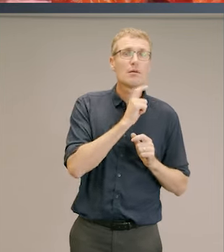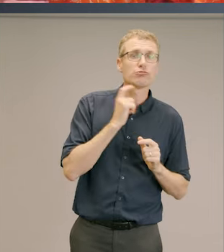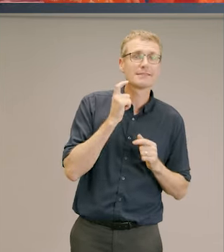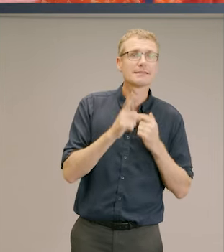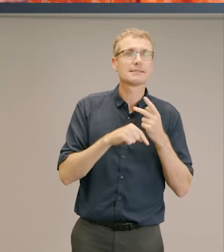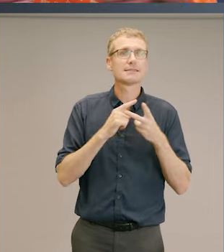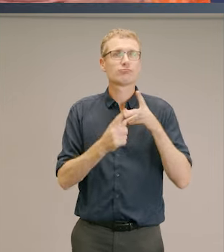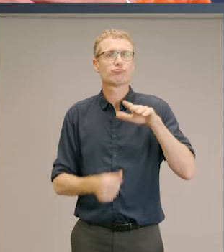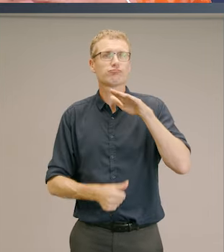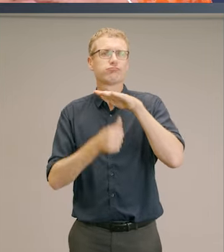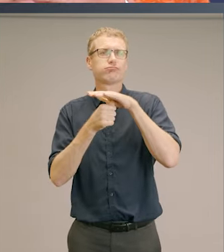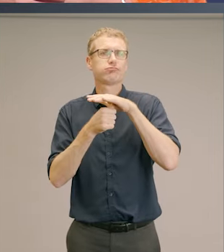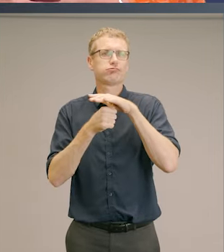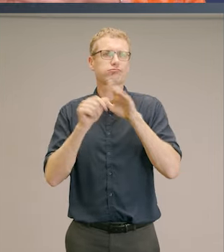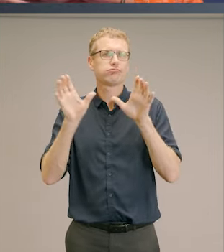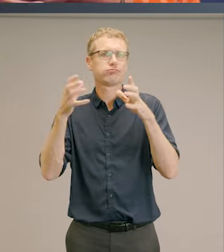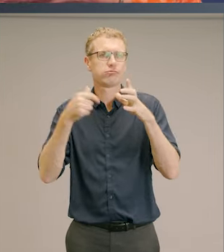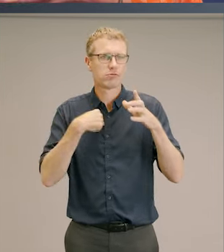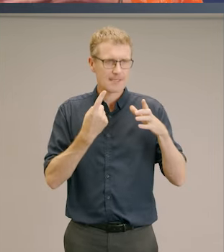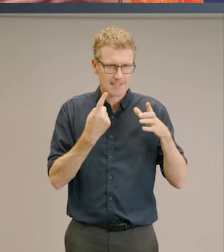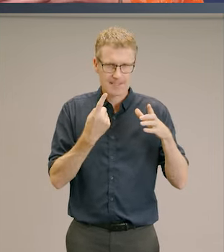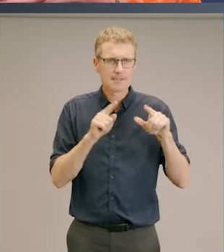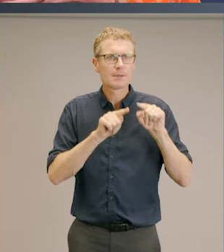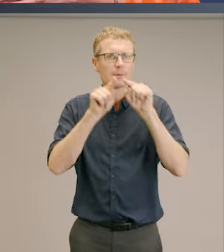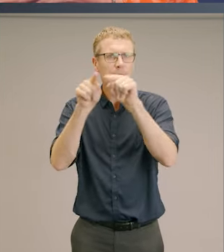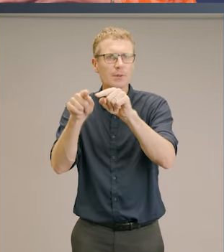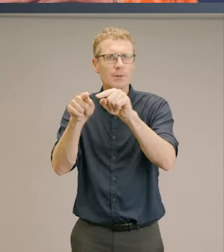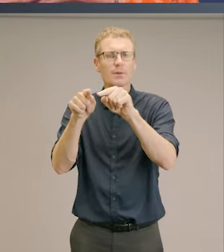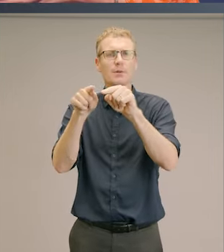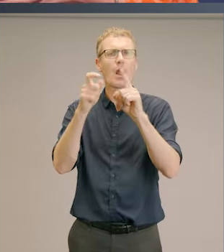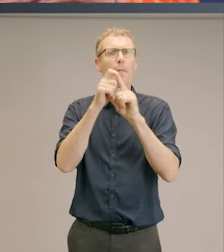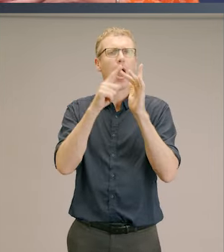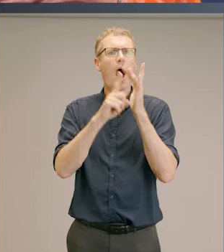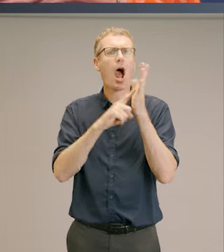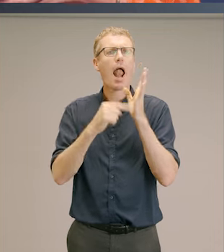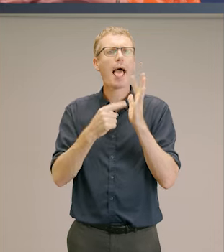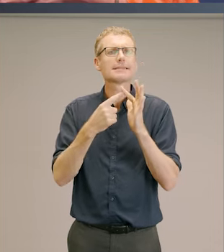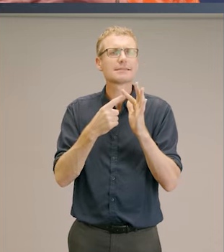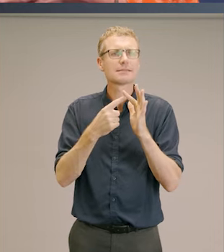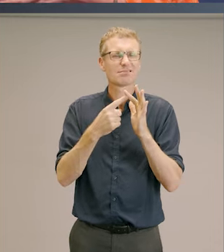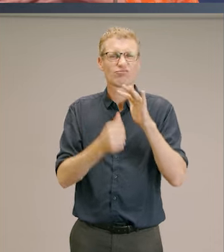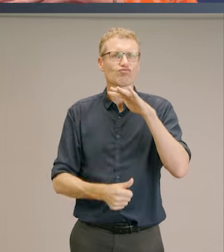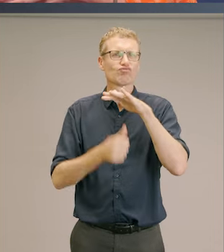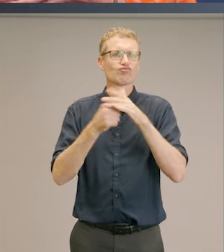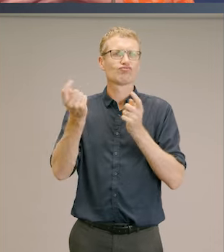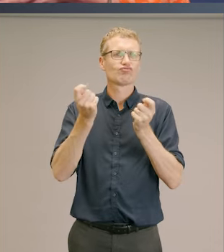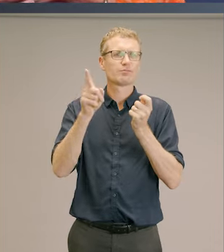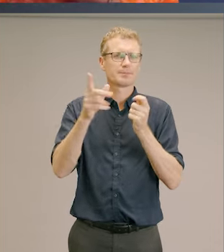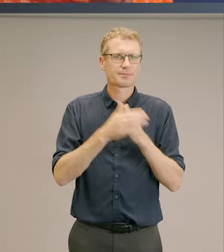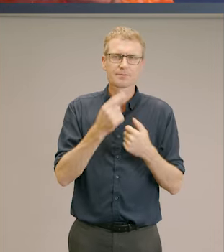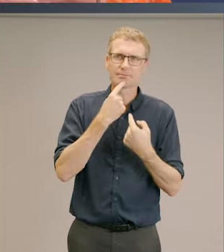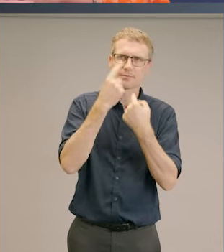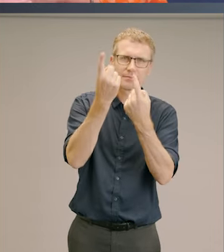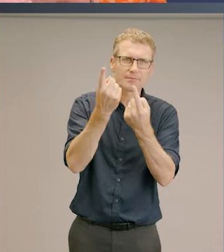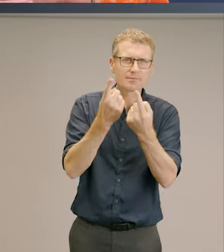Pharisees went out to see Pilate. They told him, "Sir, we remember what that deceiver once said while he was still alive." They're